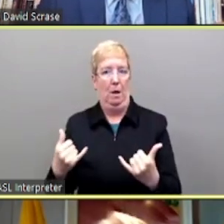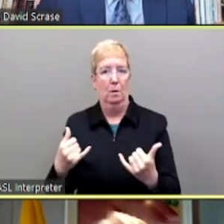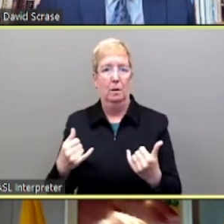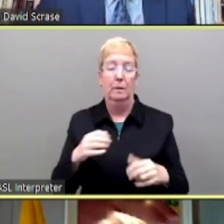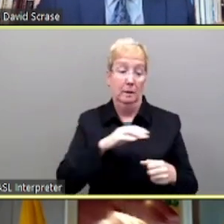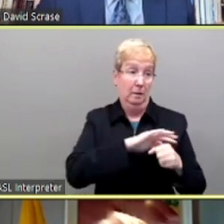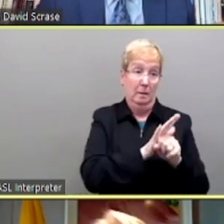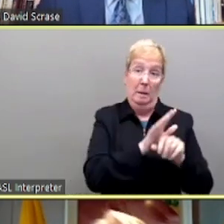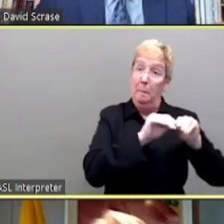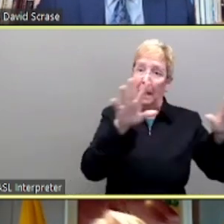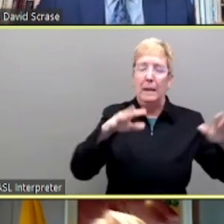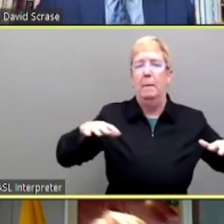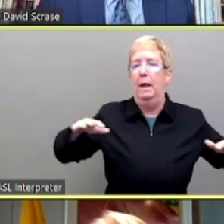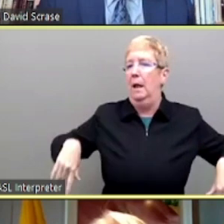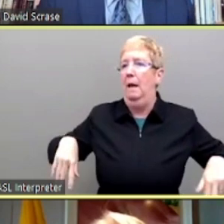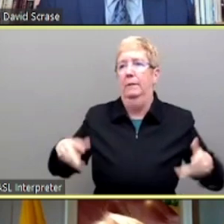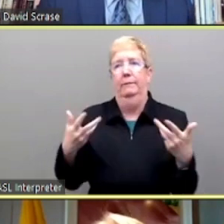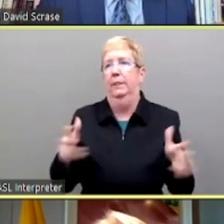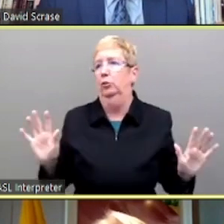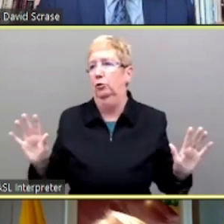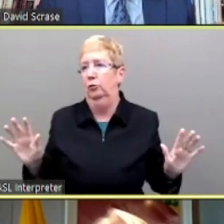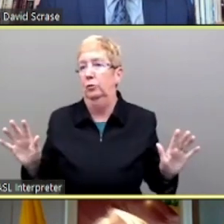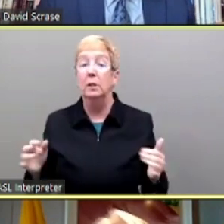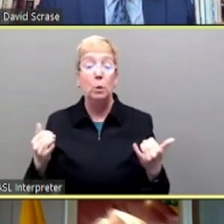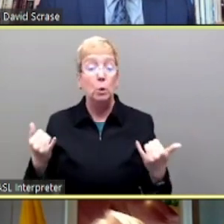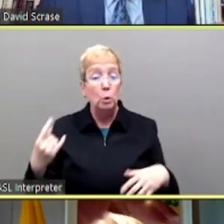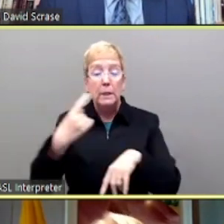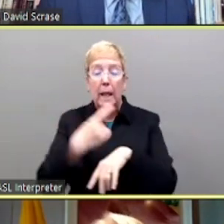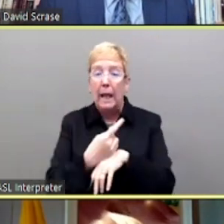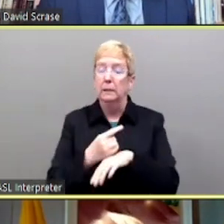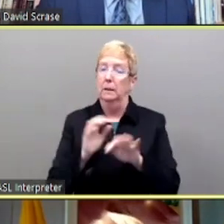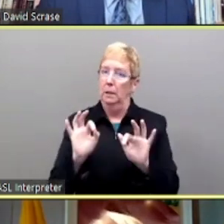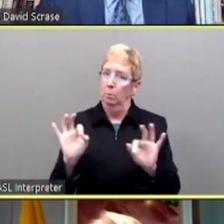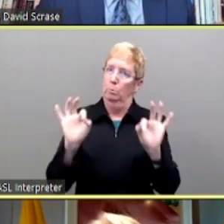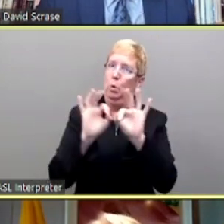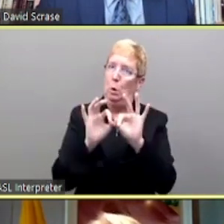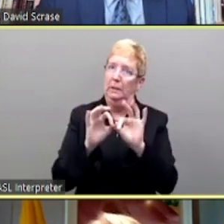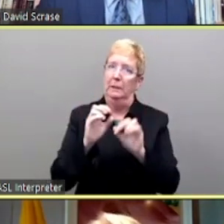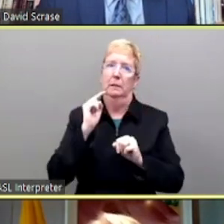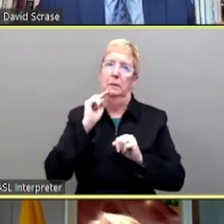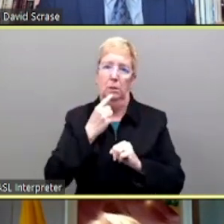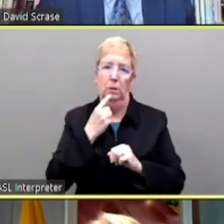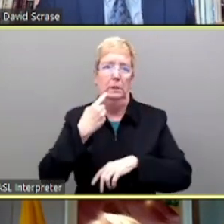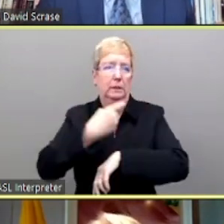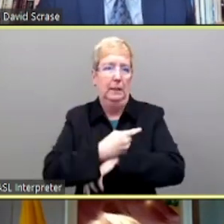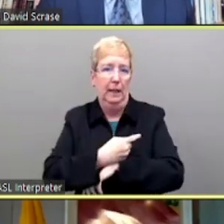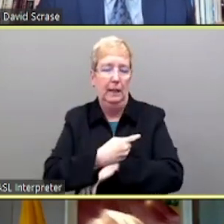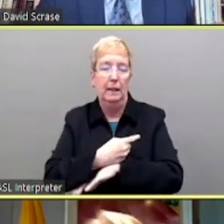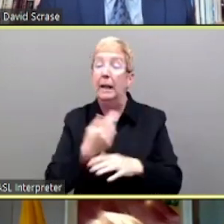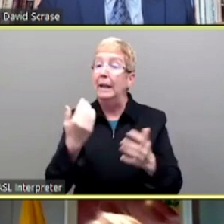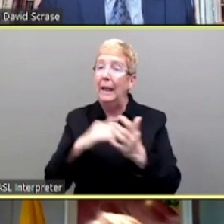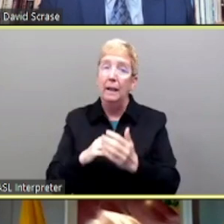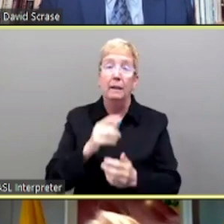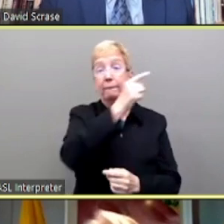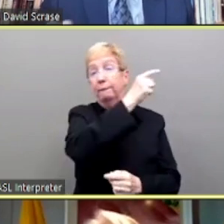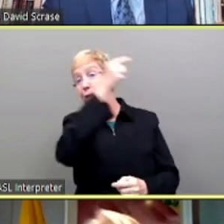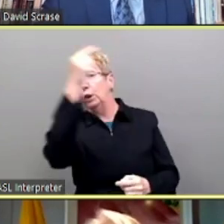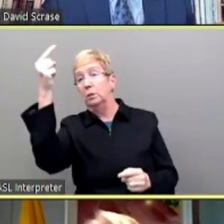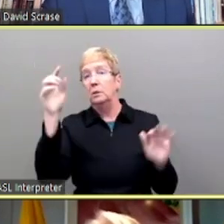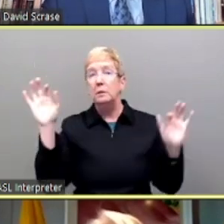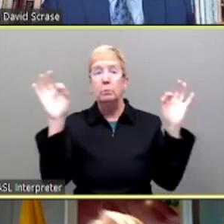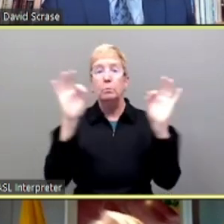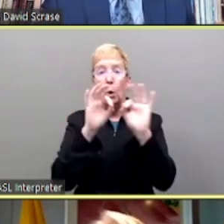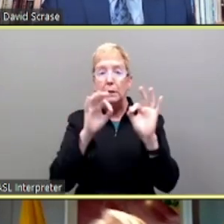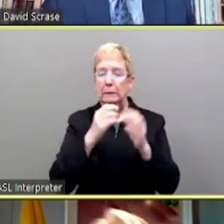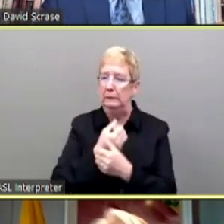pivotal moment in the state. So in our top priorities are always saving lives, protecting our